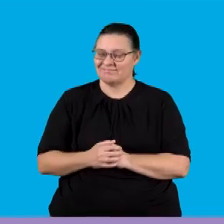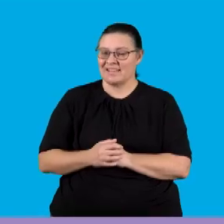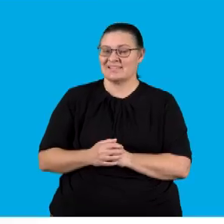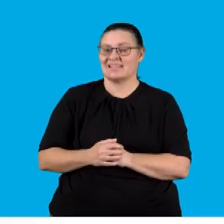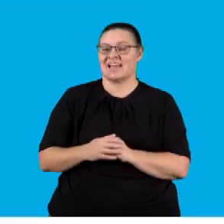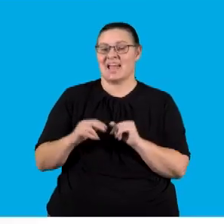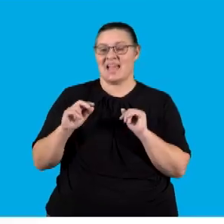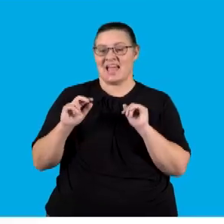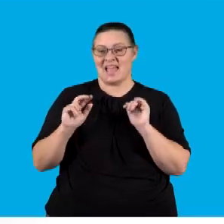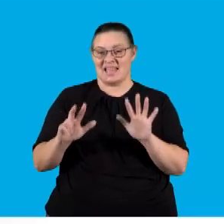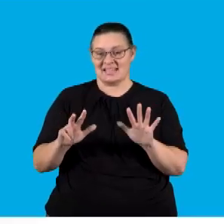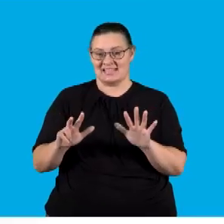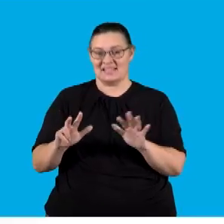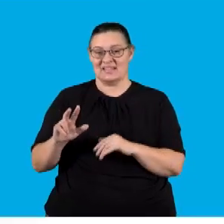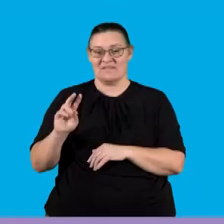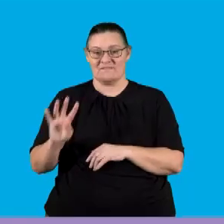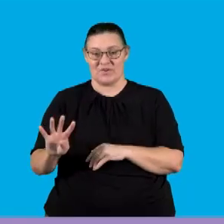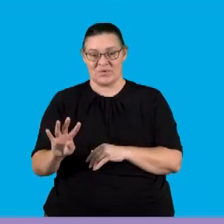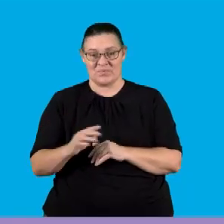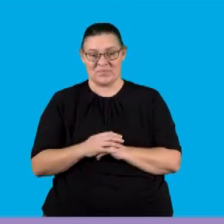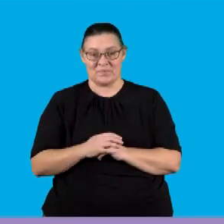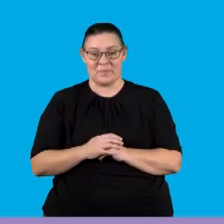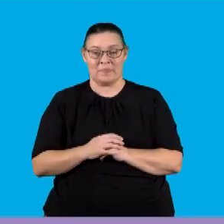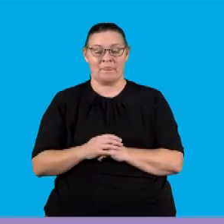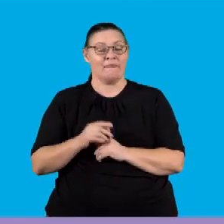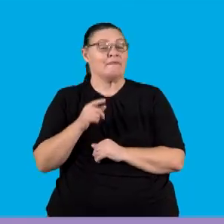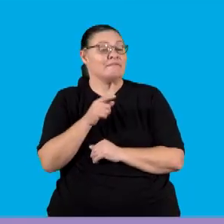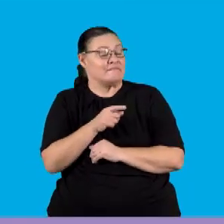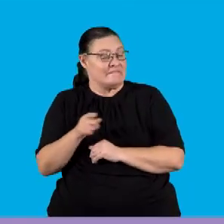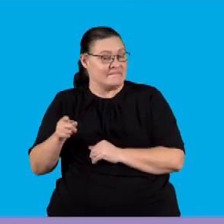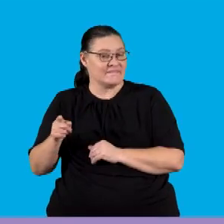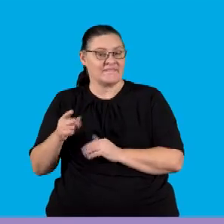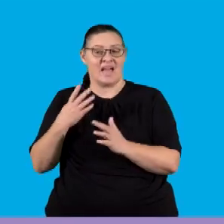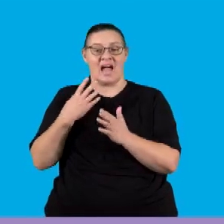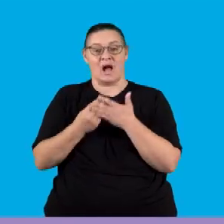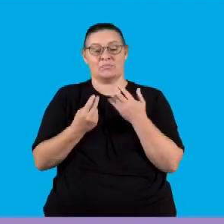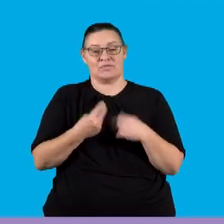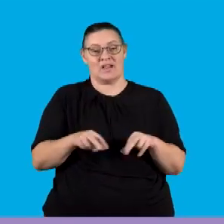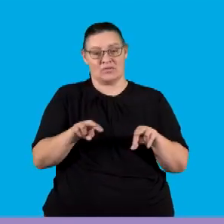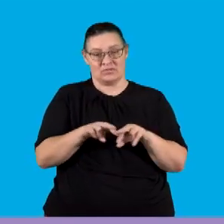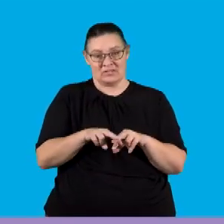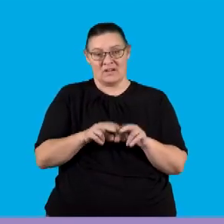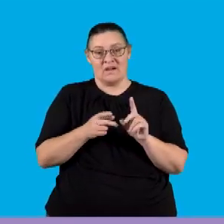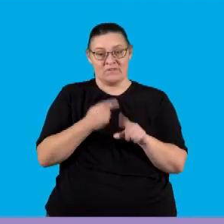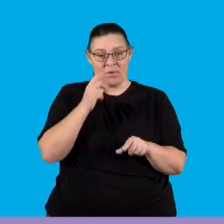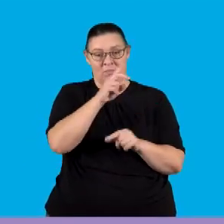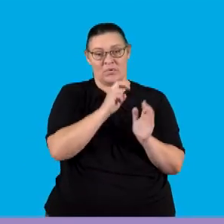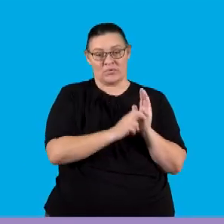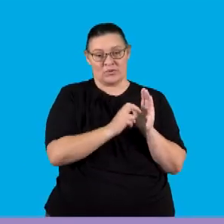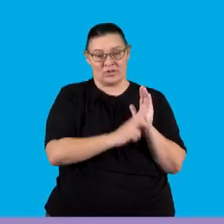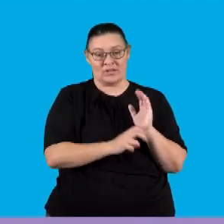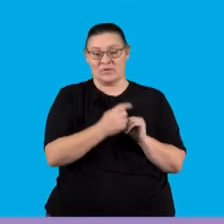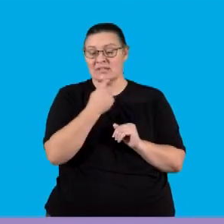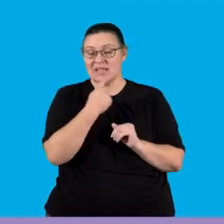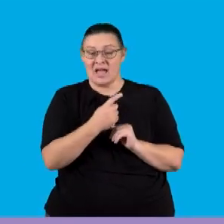is? Yes, it is an 84. And those are the output values from